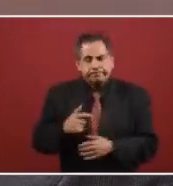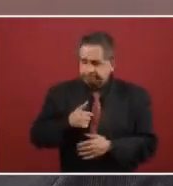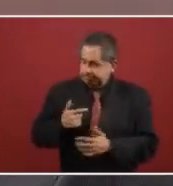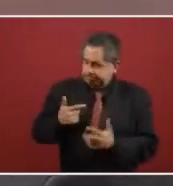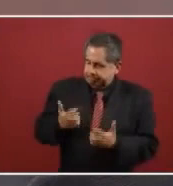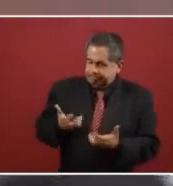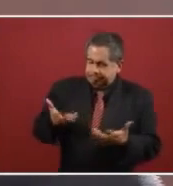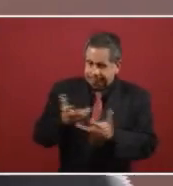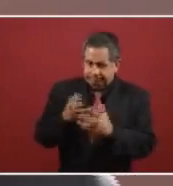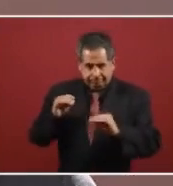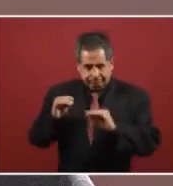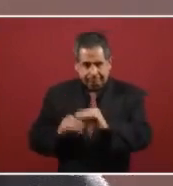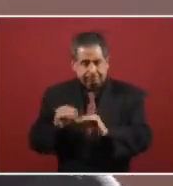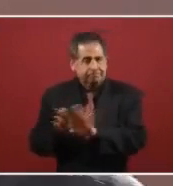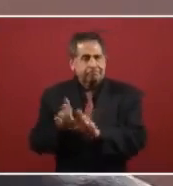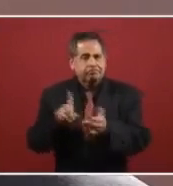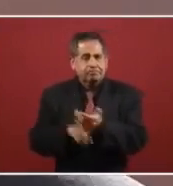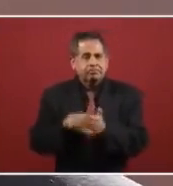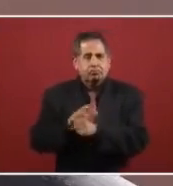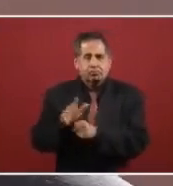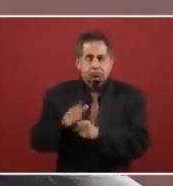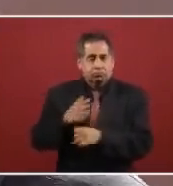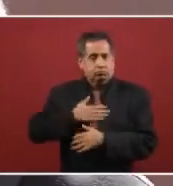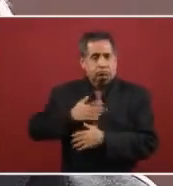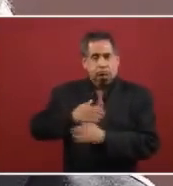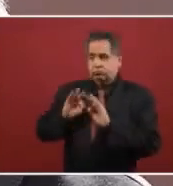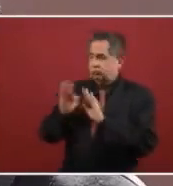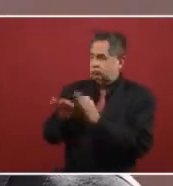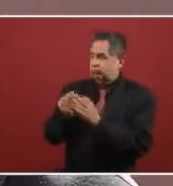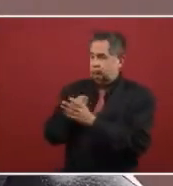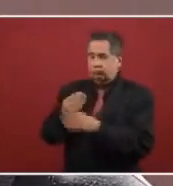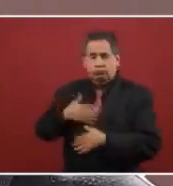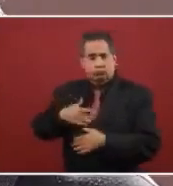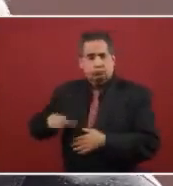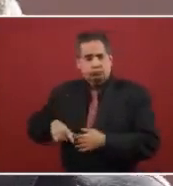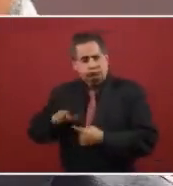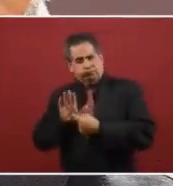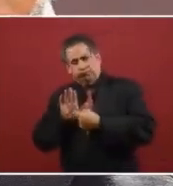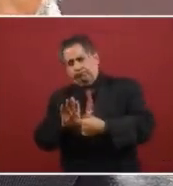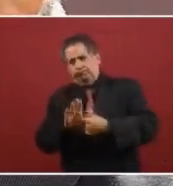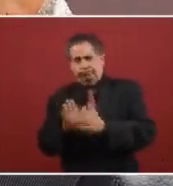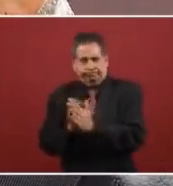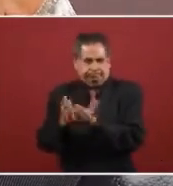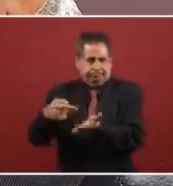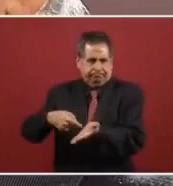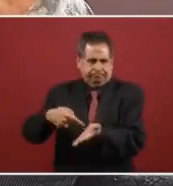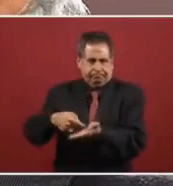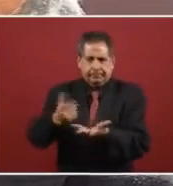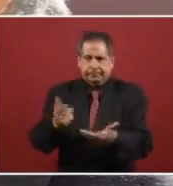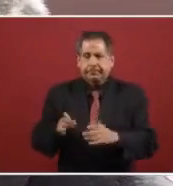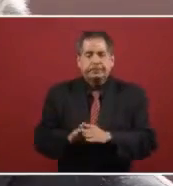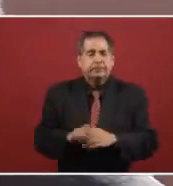What is more positive is what we are doing, what our people, how